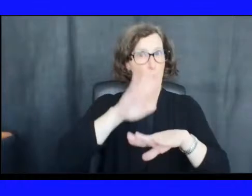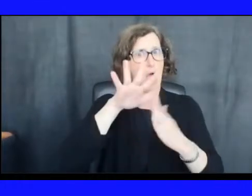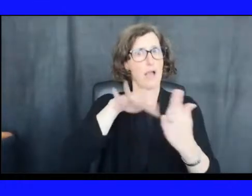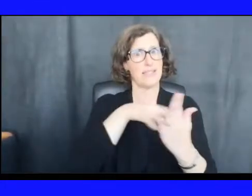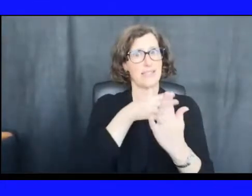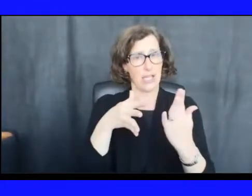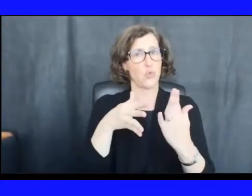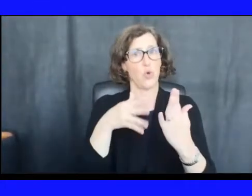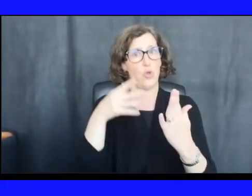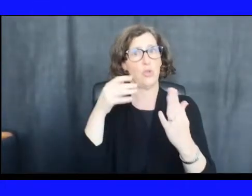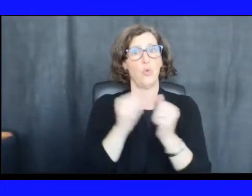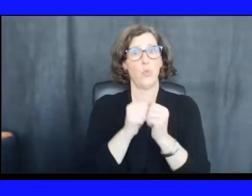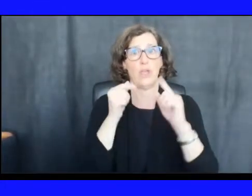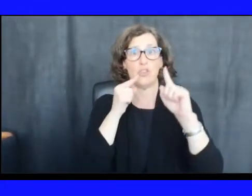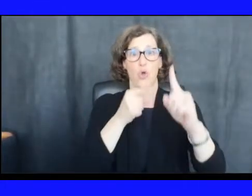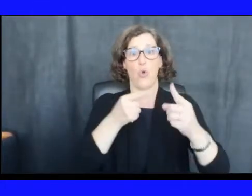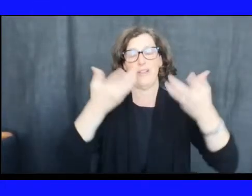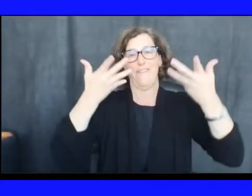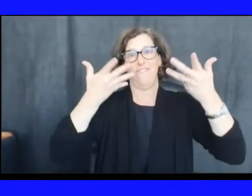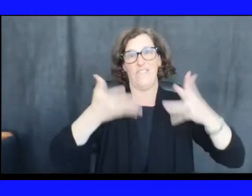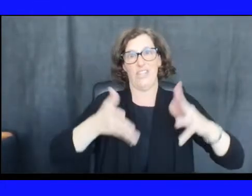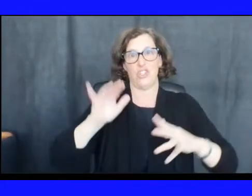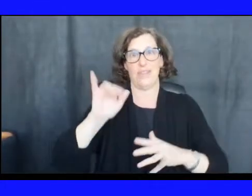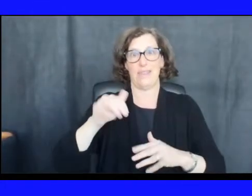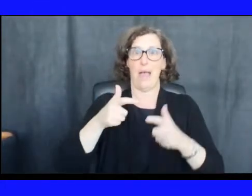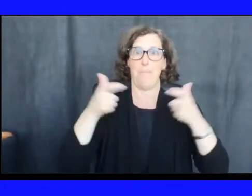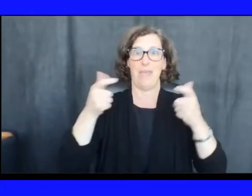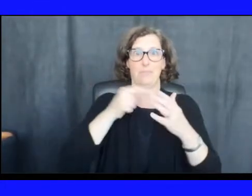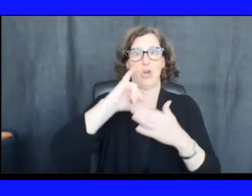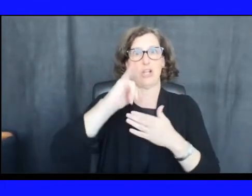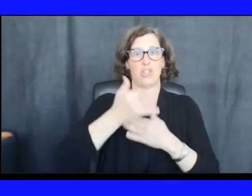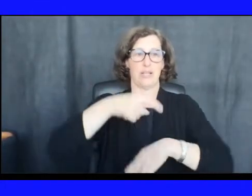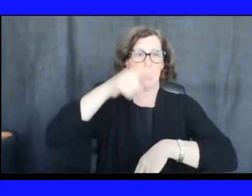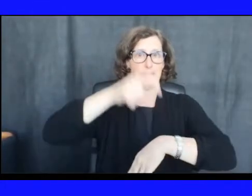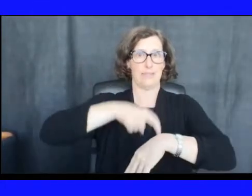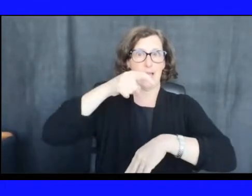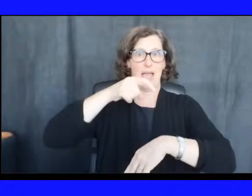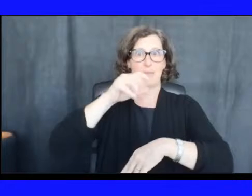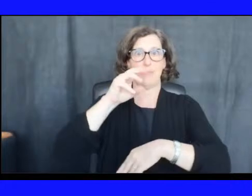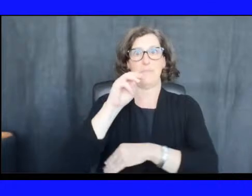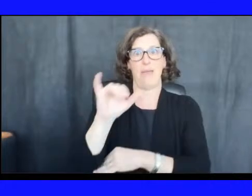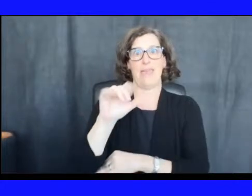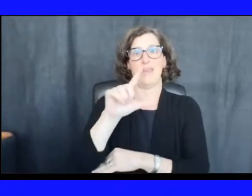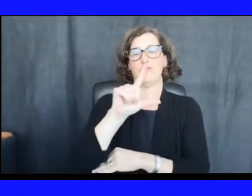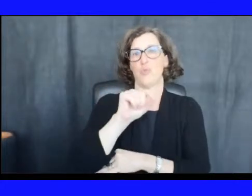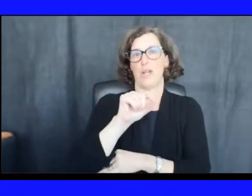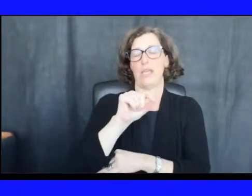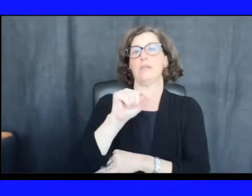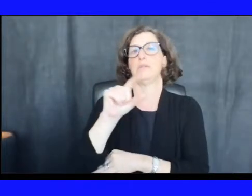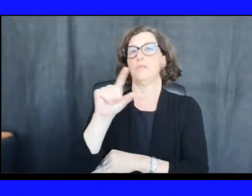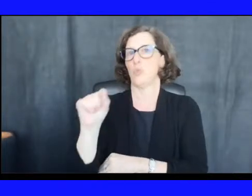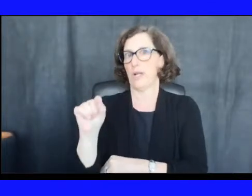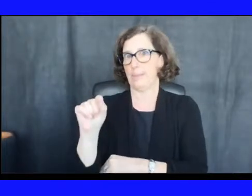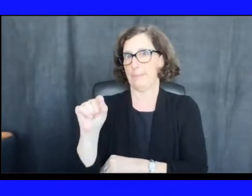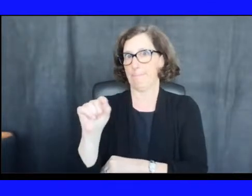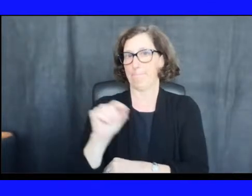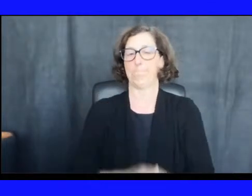care electronic referral and processing system, has remained stable around